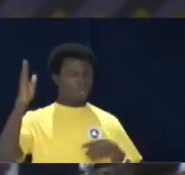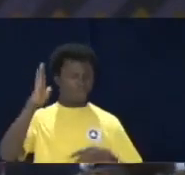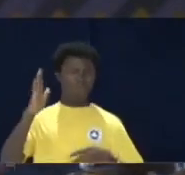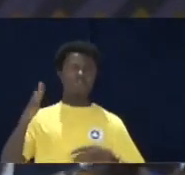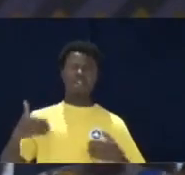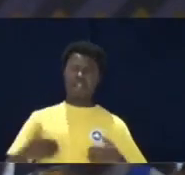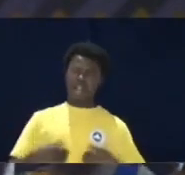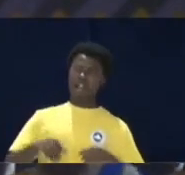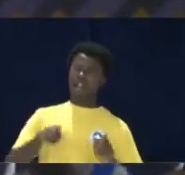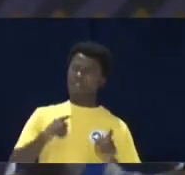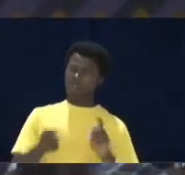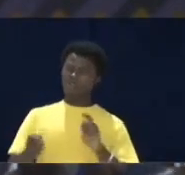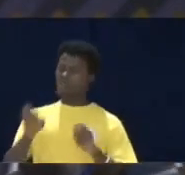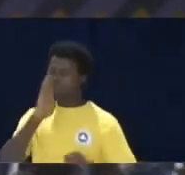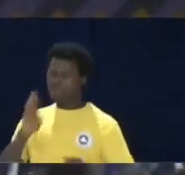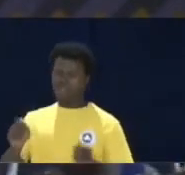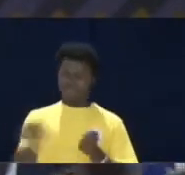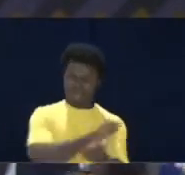been subdued.